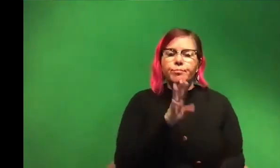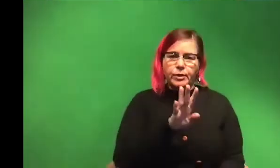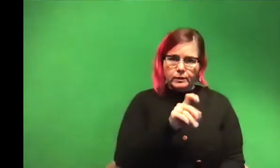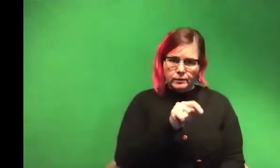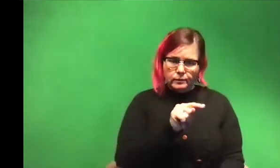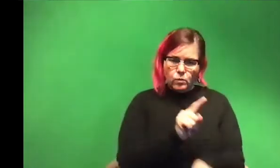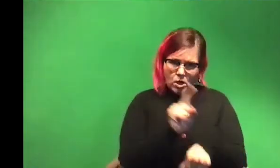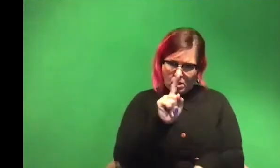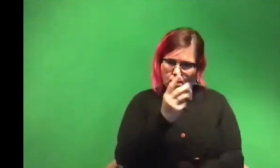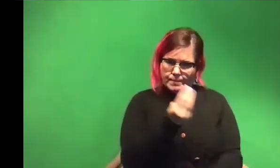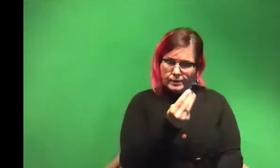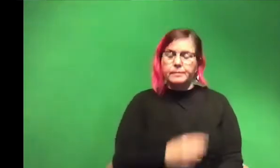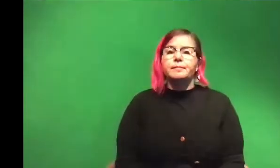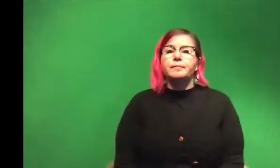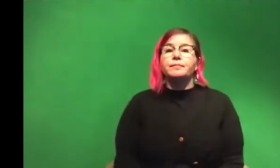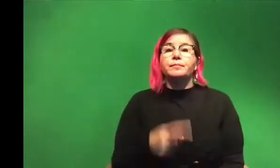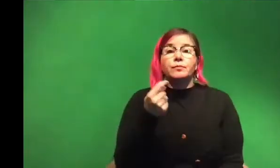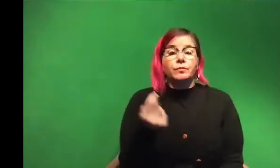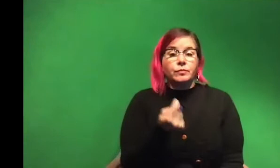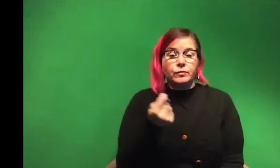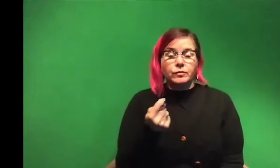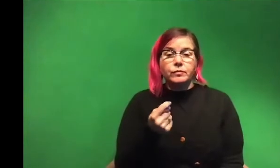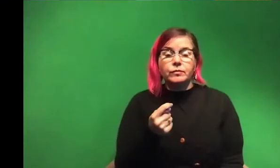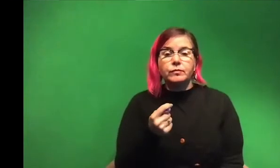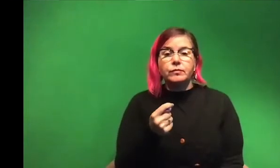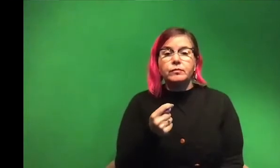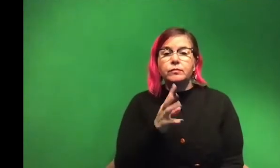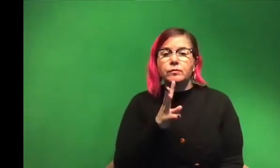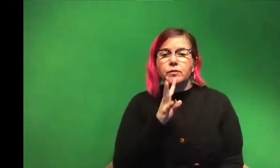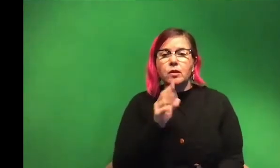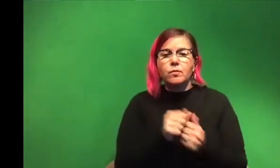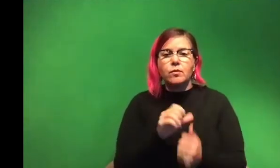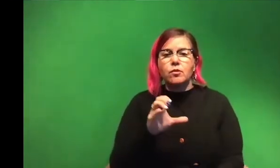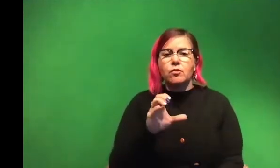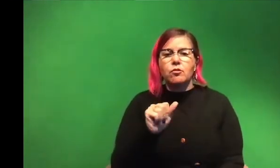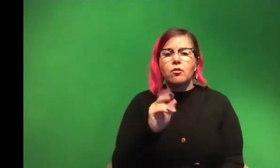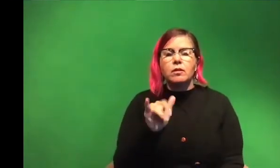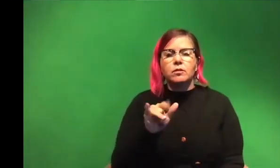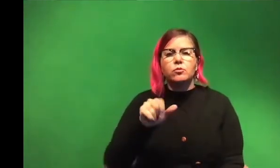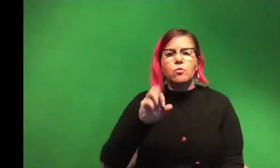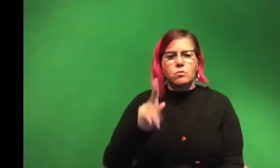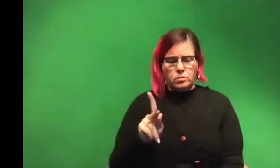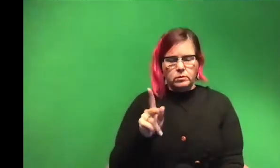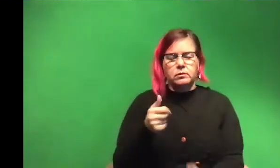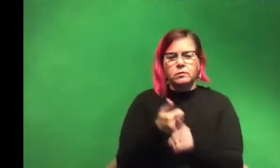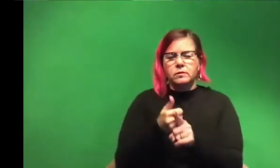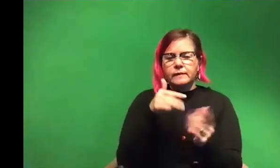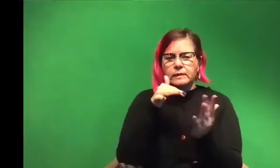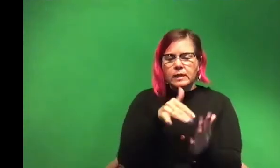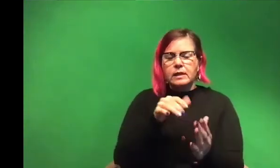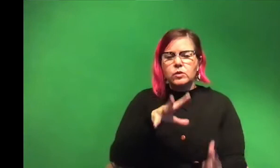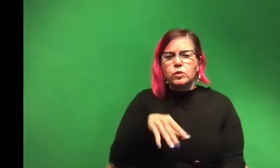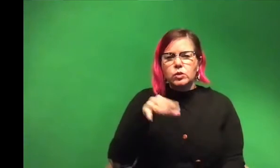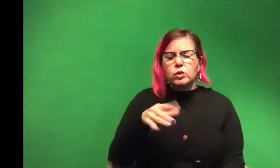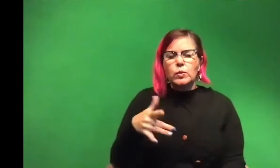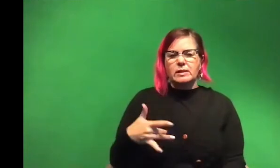1. On Tuesday, we're going to be talking with Carly York. She studies squid